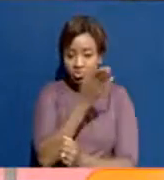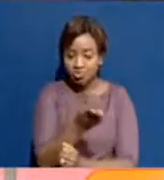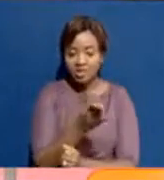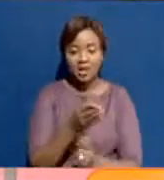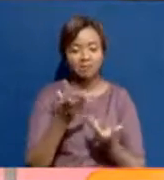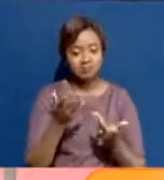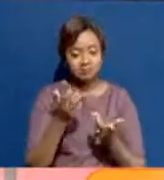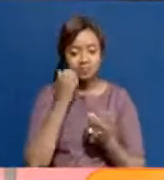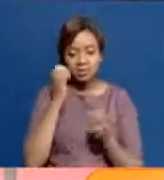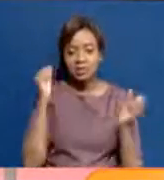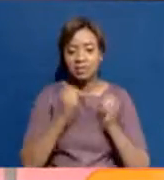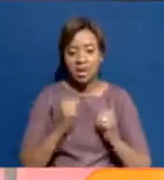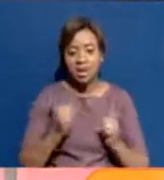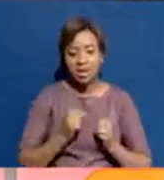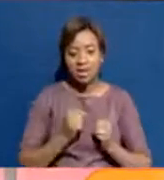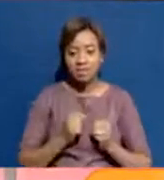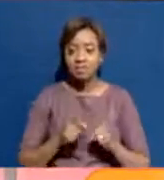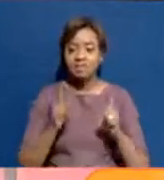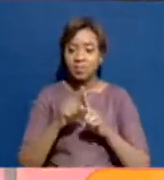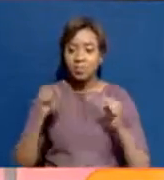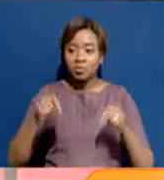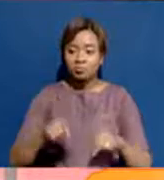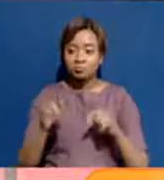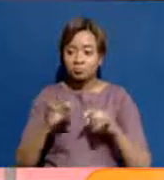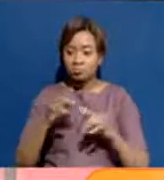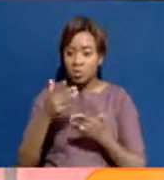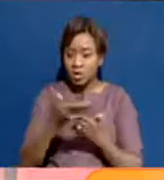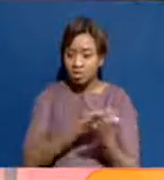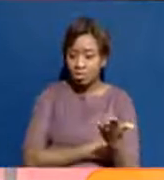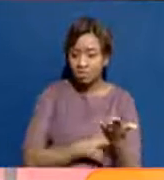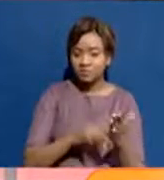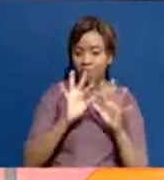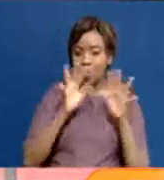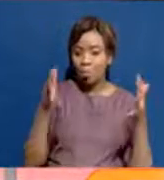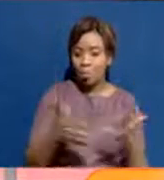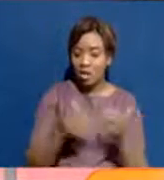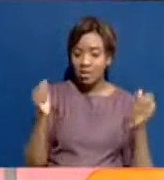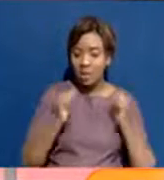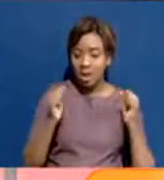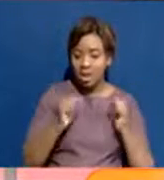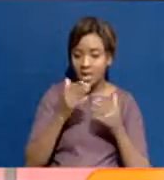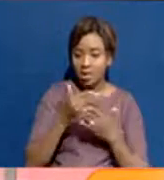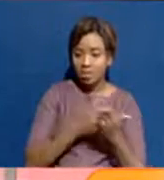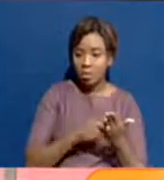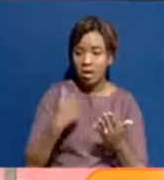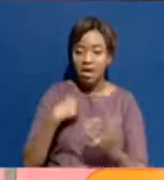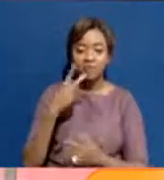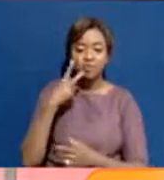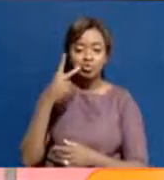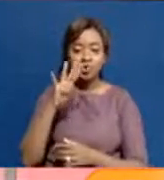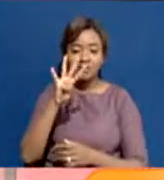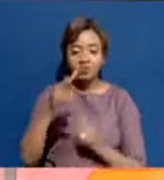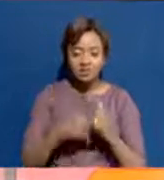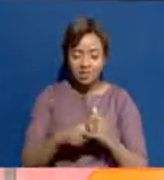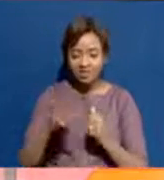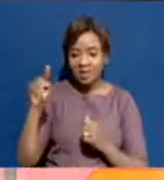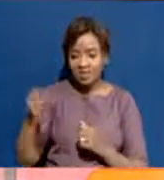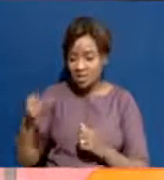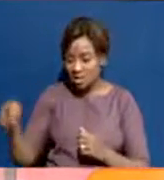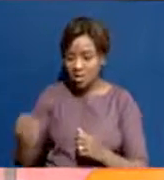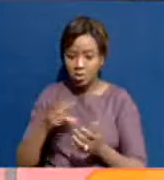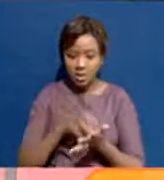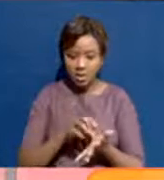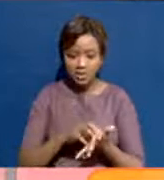lies. Now, according to the latest World Malaria Report, there were 247 million cases of